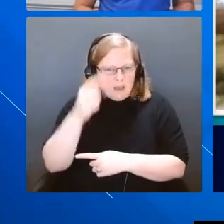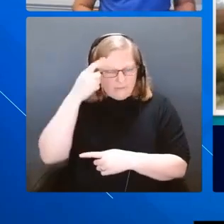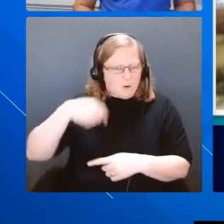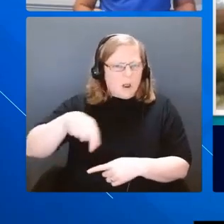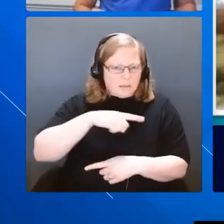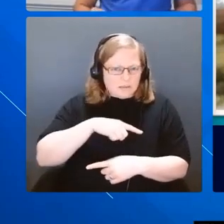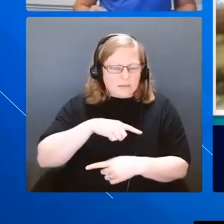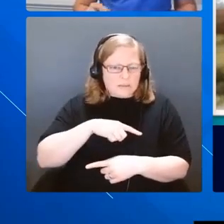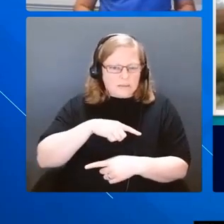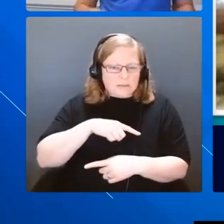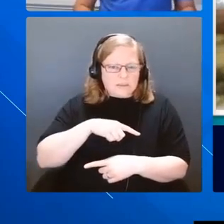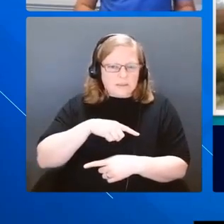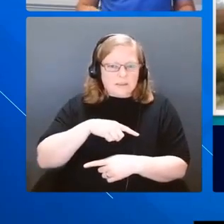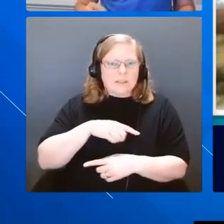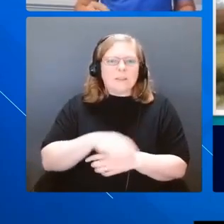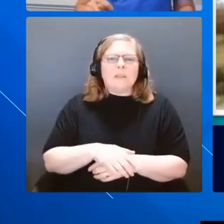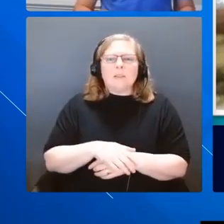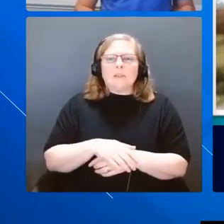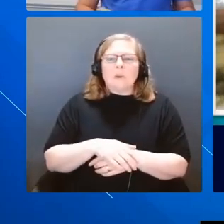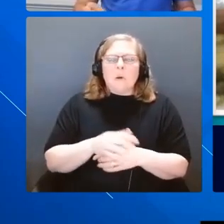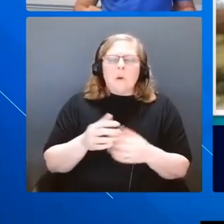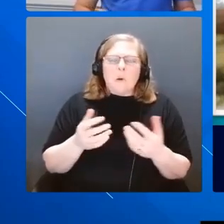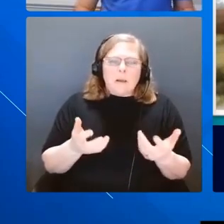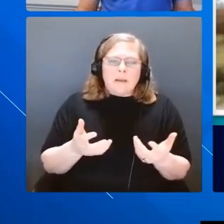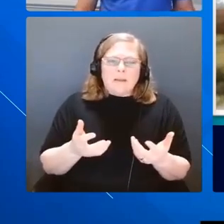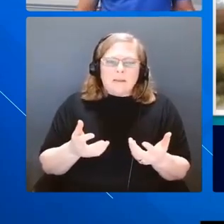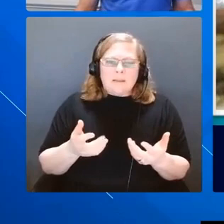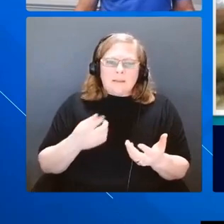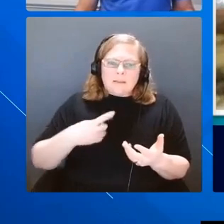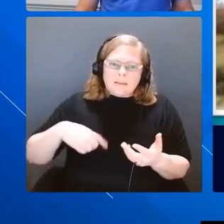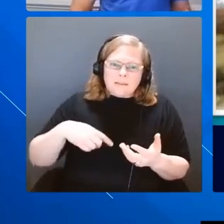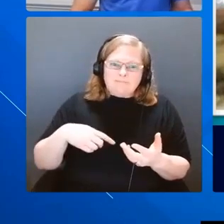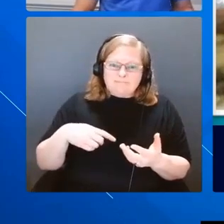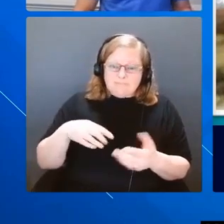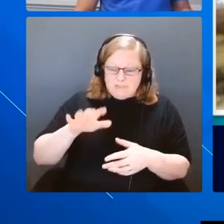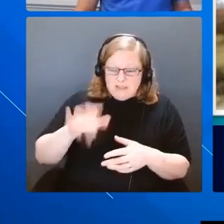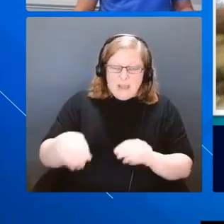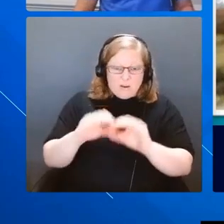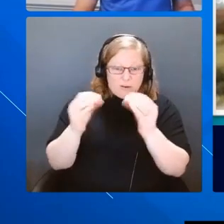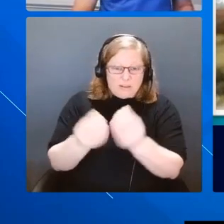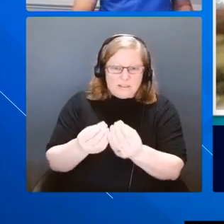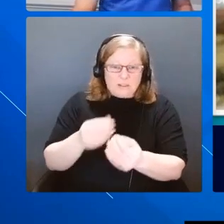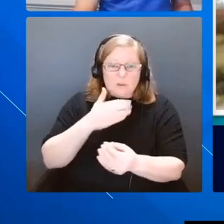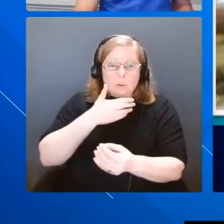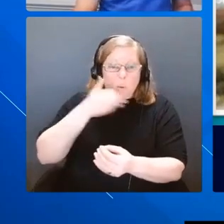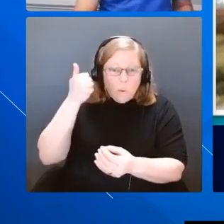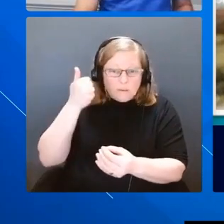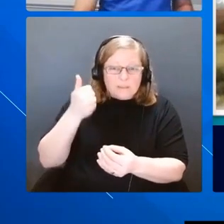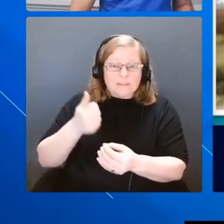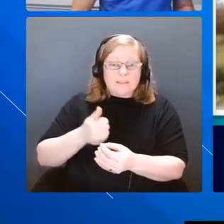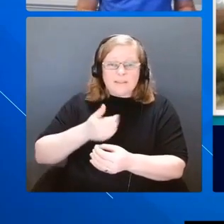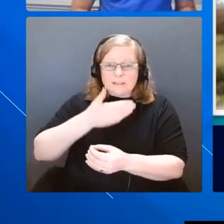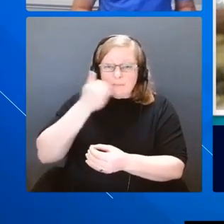work. Having the largest and oldest organization led by the blind choose our products was quite an honor.